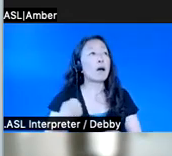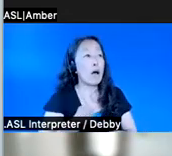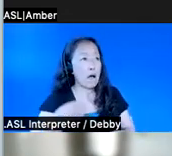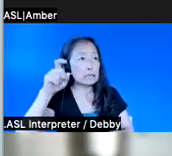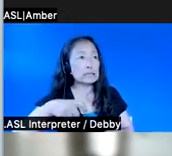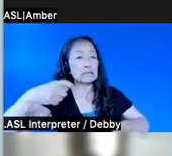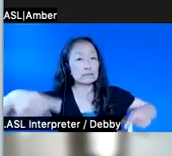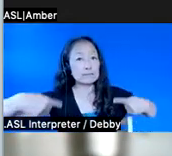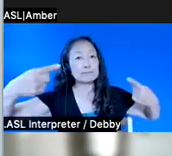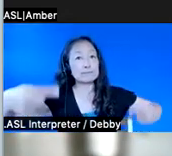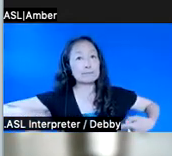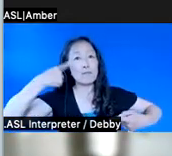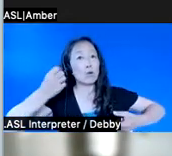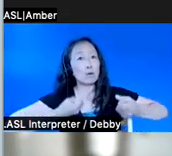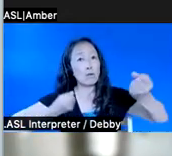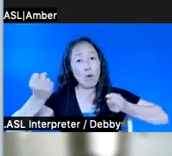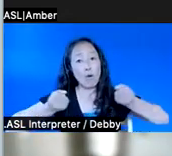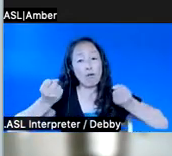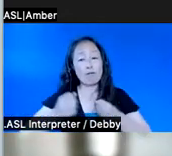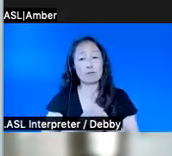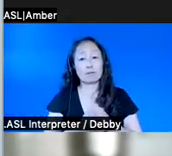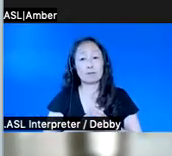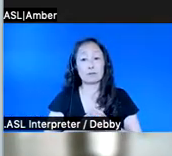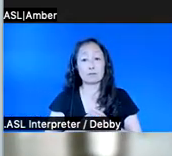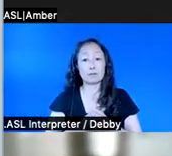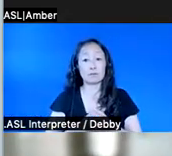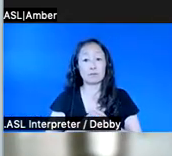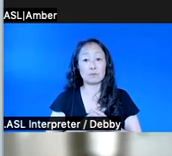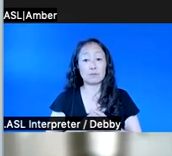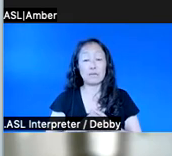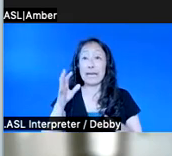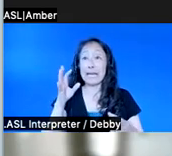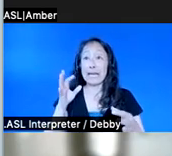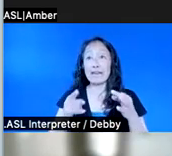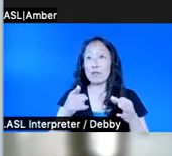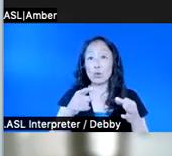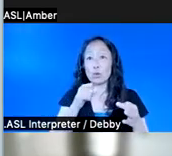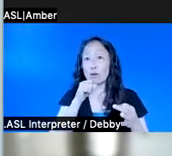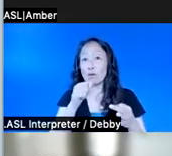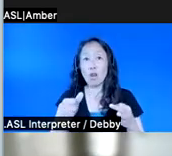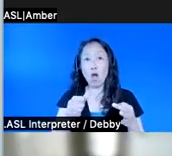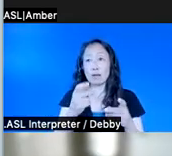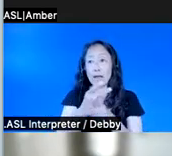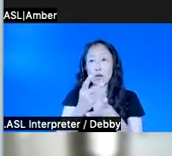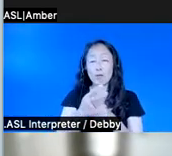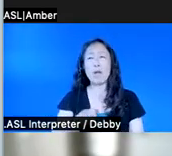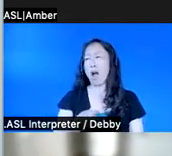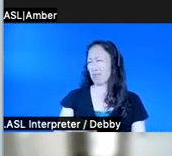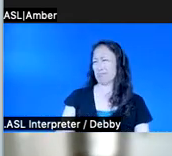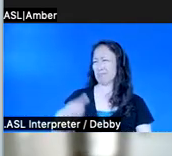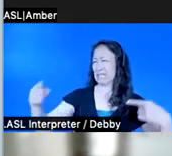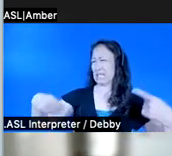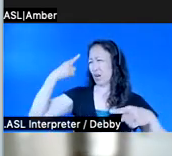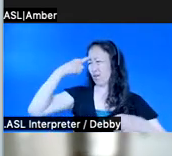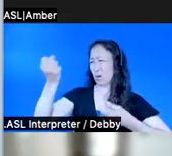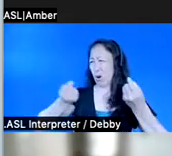So, if you're not careful, you can say, well, we don't offer tires for a vehicle here, right?